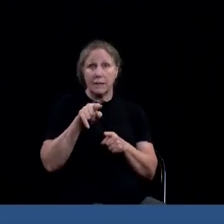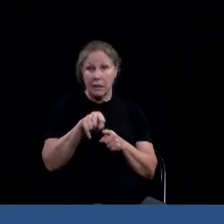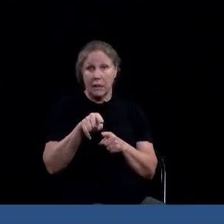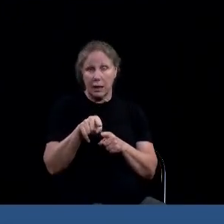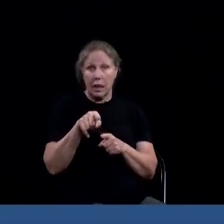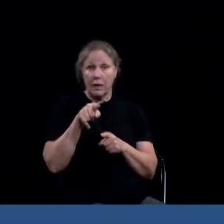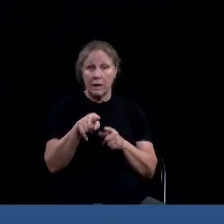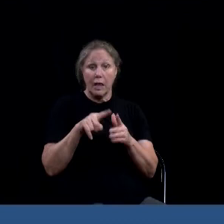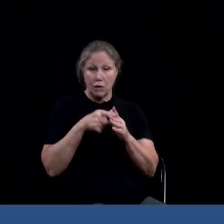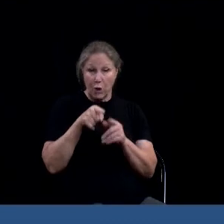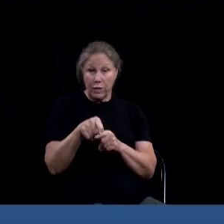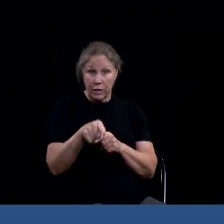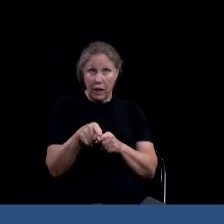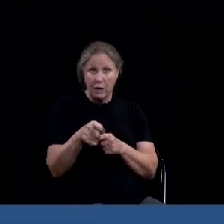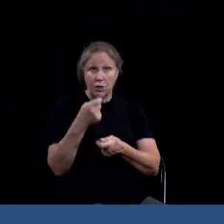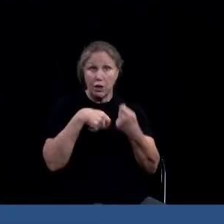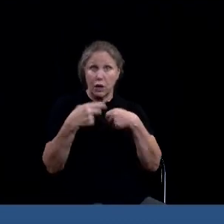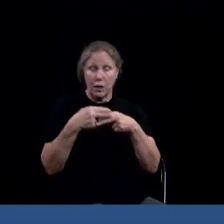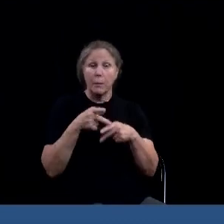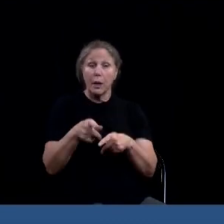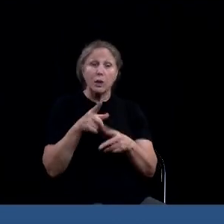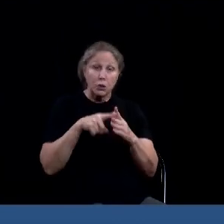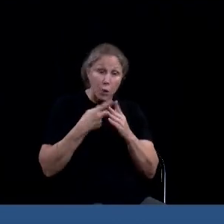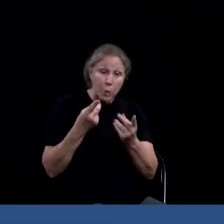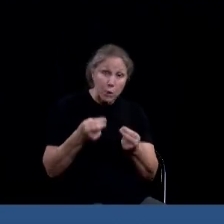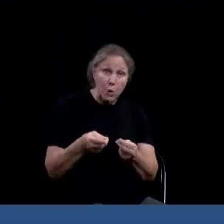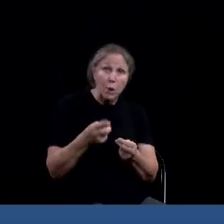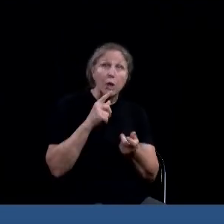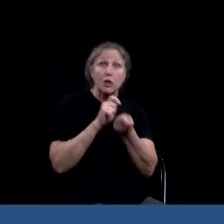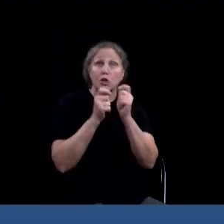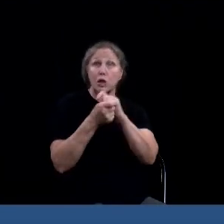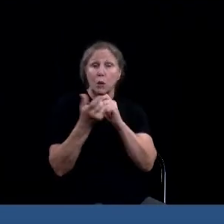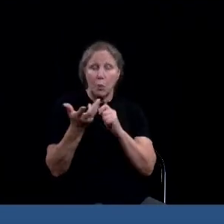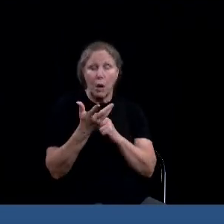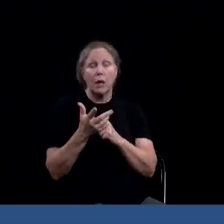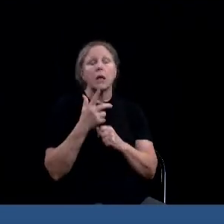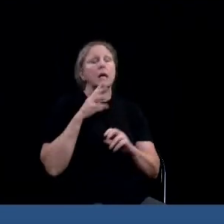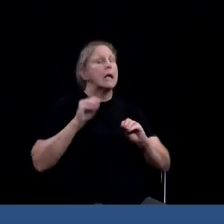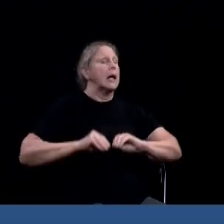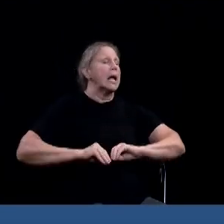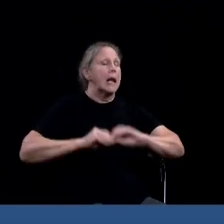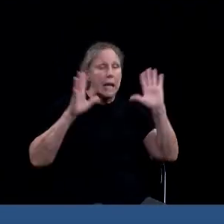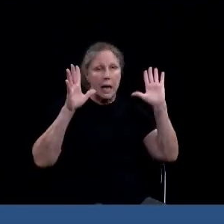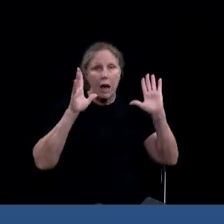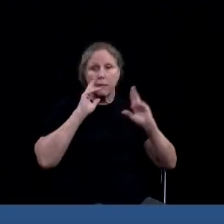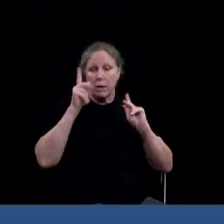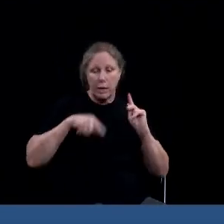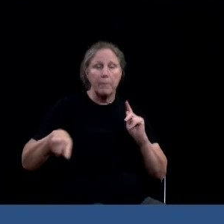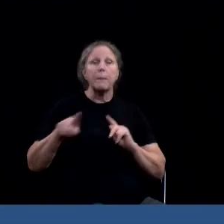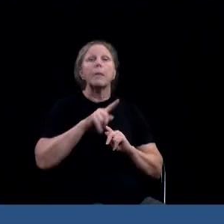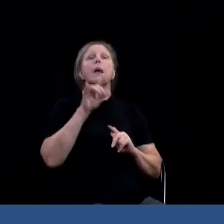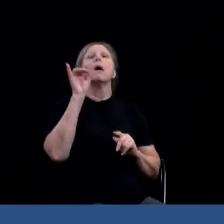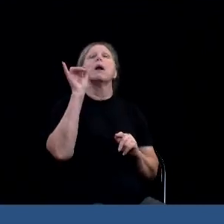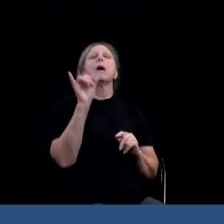what is changing, it is clear to the residents how what is changing affects them.